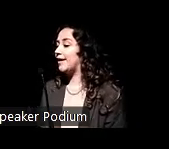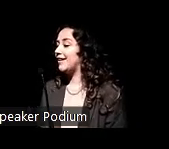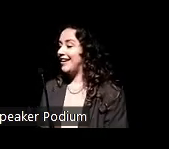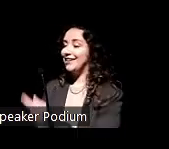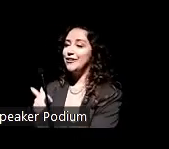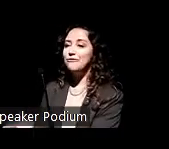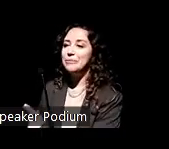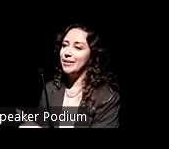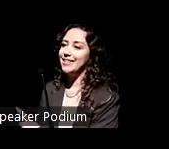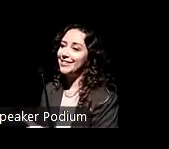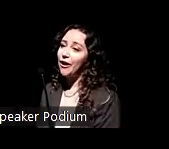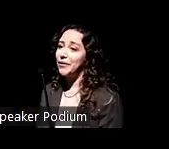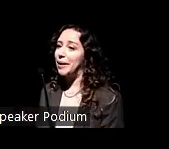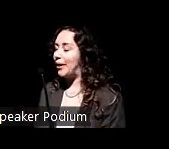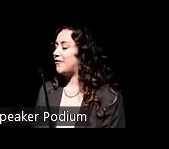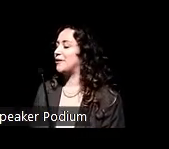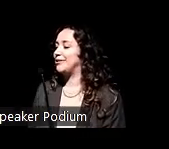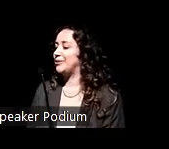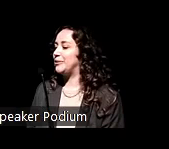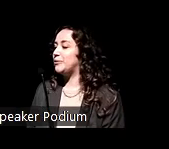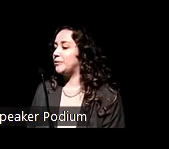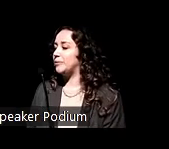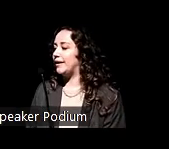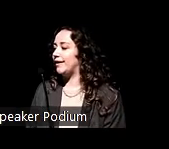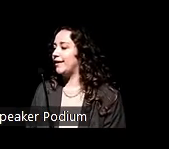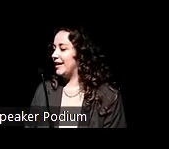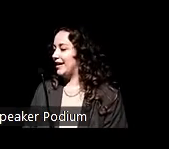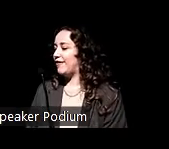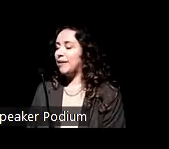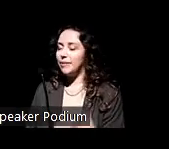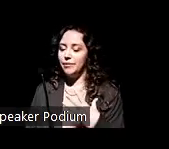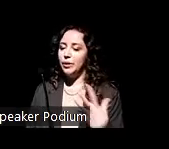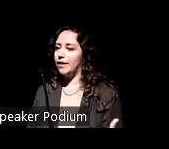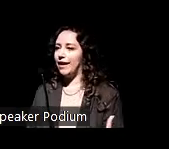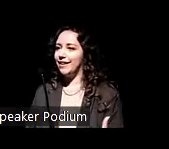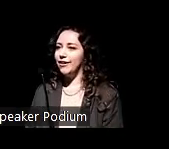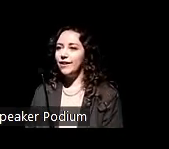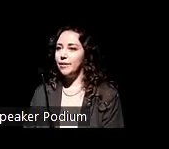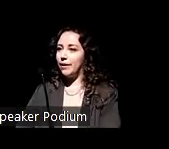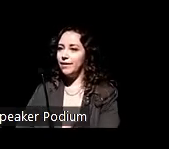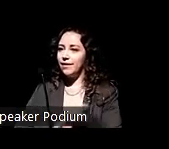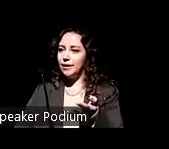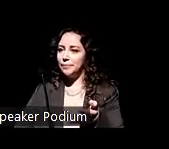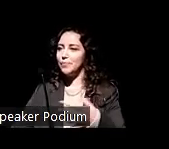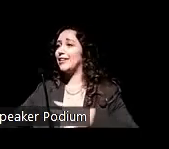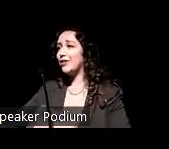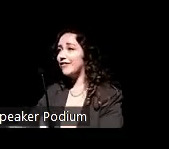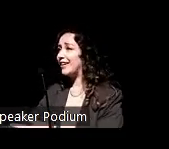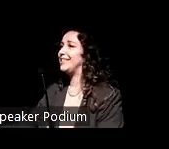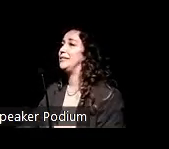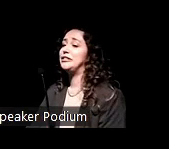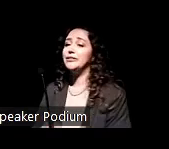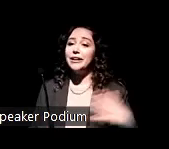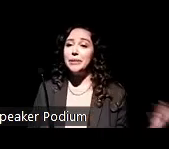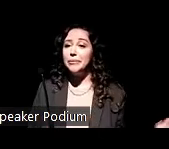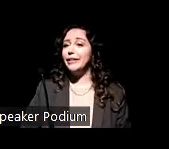there. So Reaply, this is an online platform, which is really cool, where if I'm a builder, I can look about, I can try to find